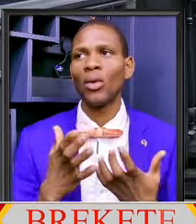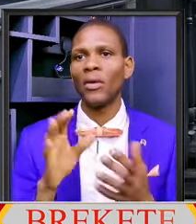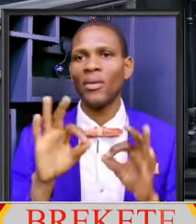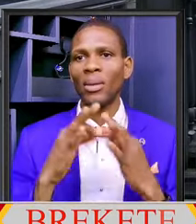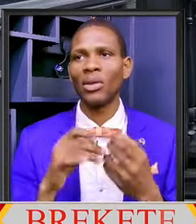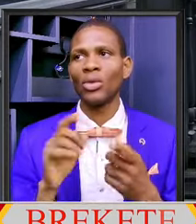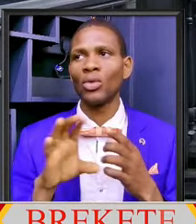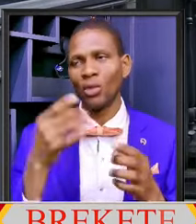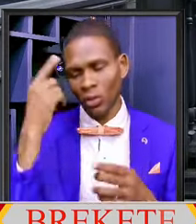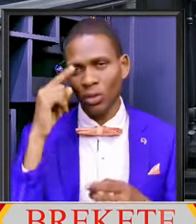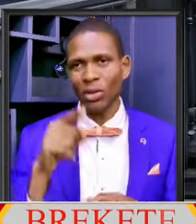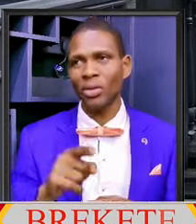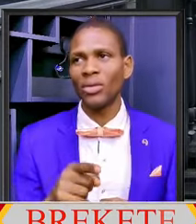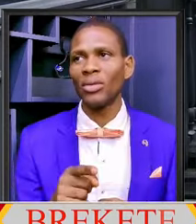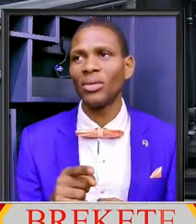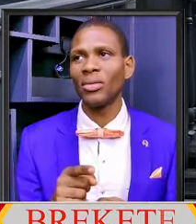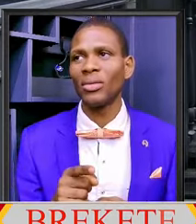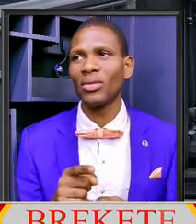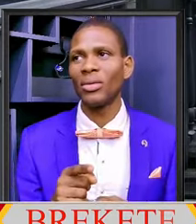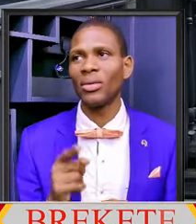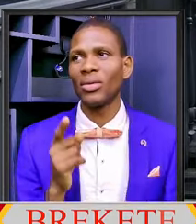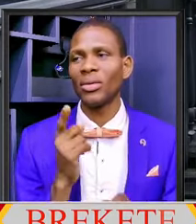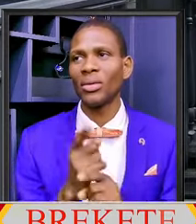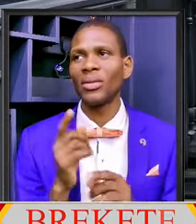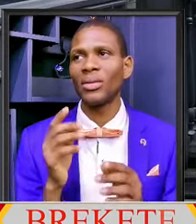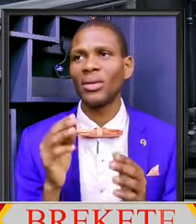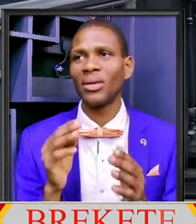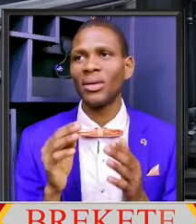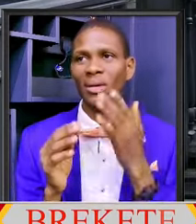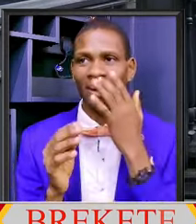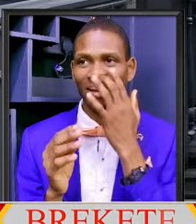Brekete family to do for you, just